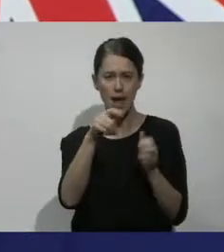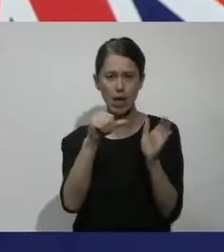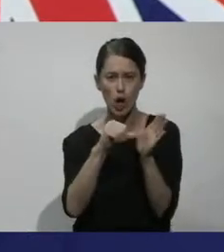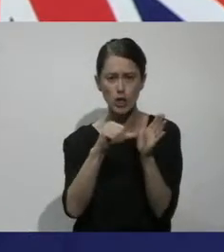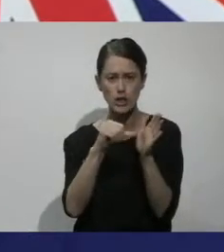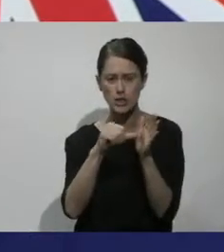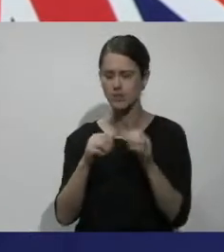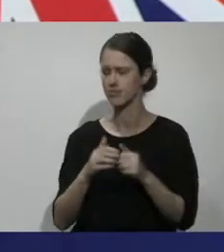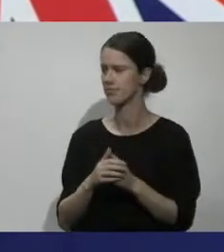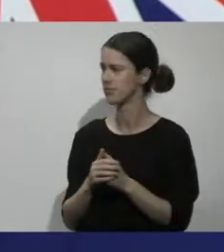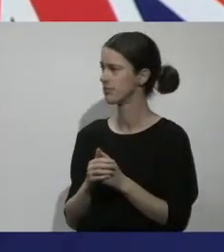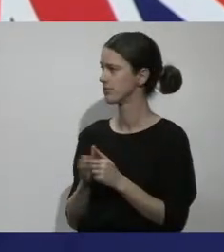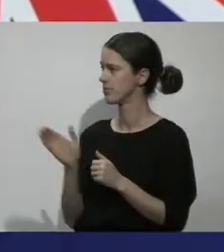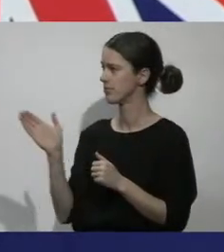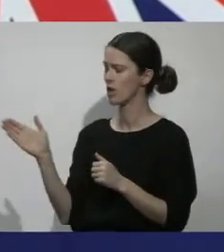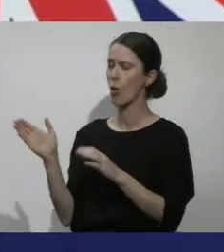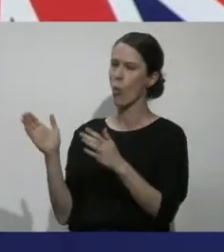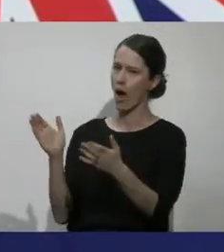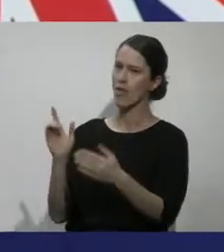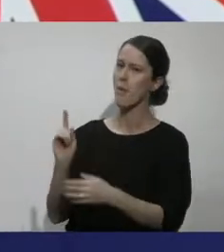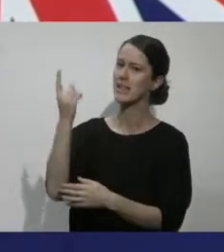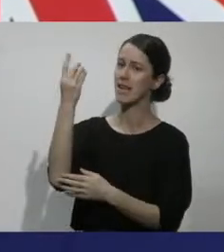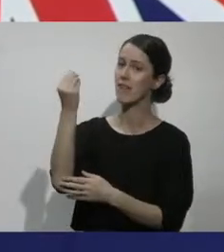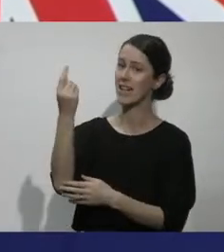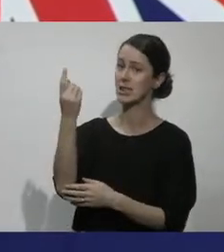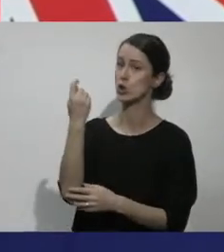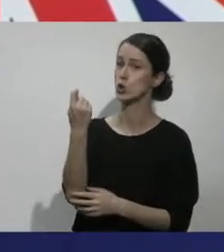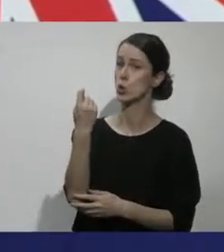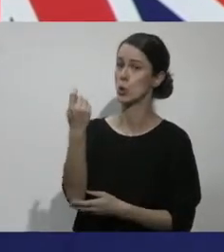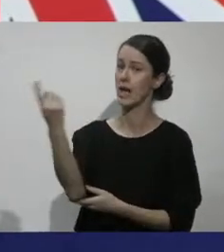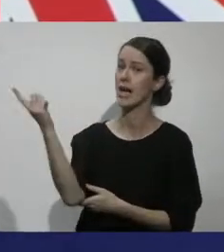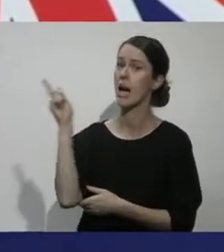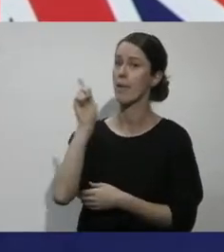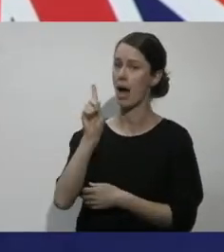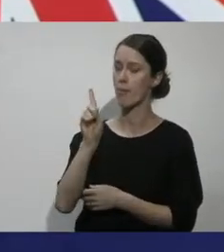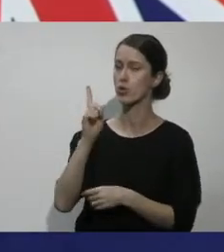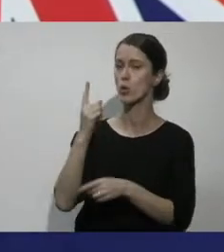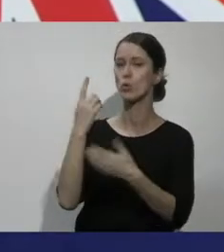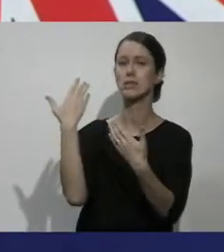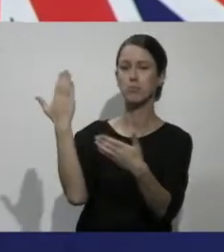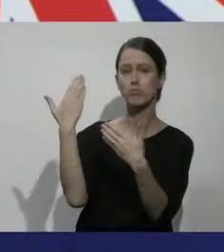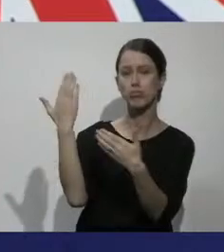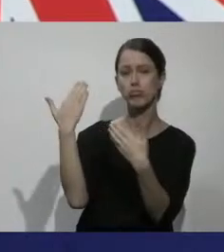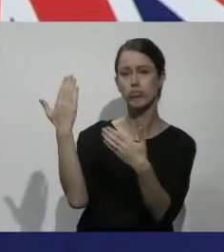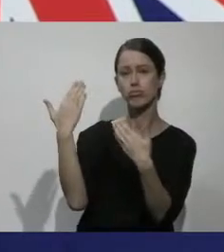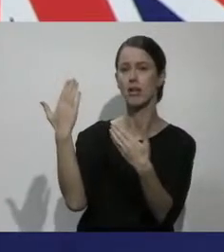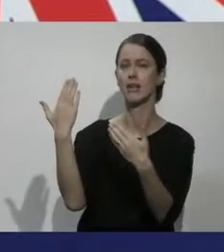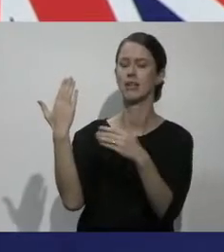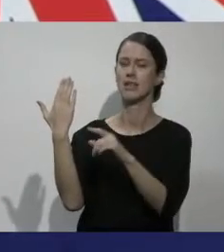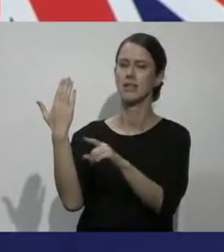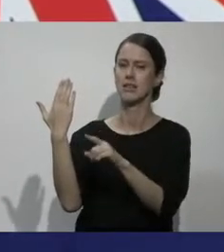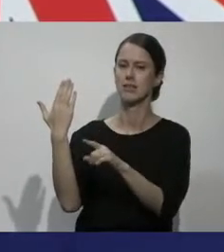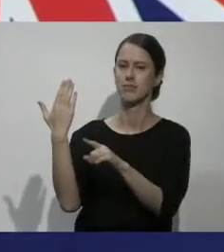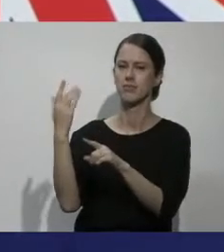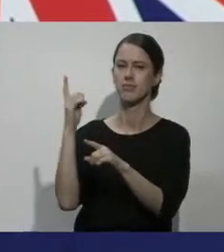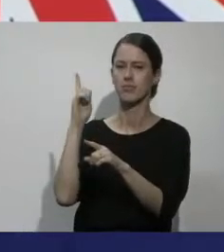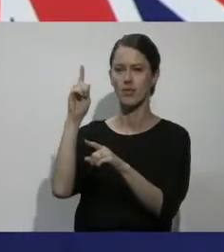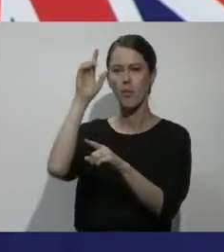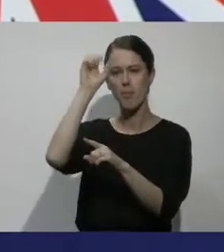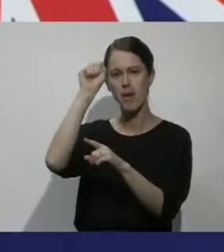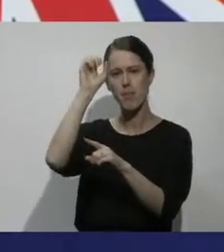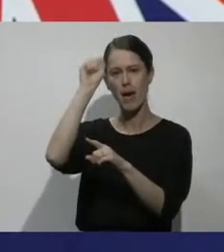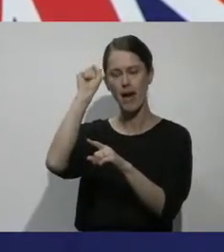I don't want to steal the thunder of the Minister of Finance, who will take the podium immediately after we've completed questions. But remember, we do have